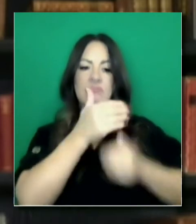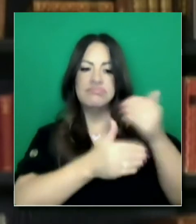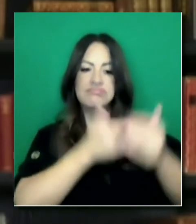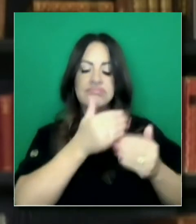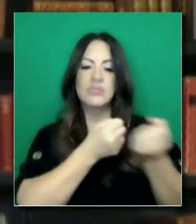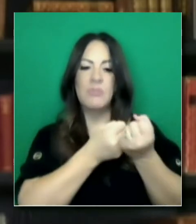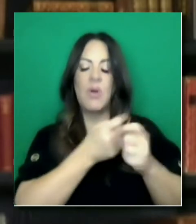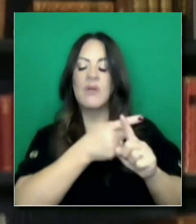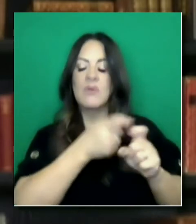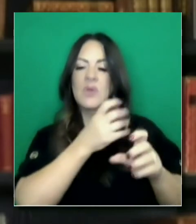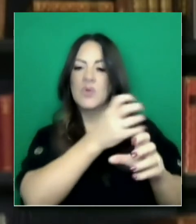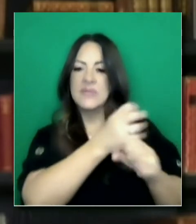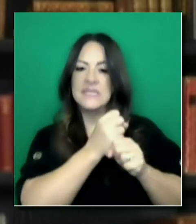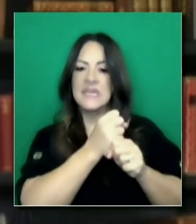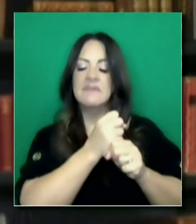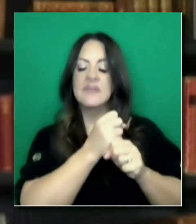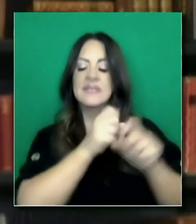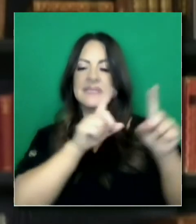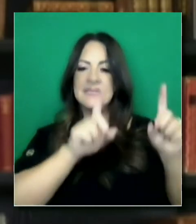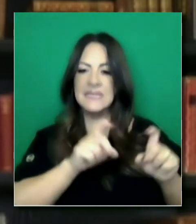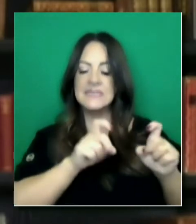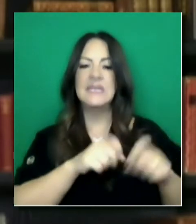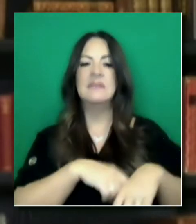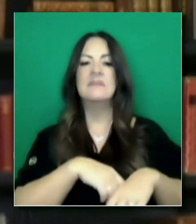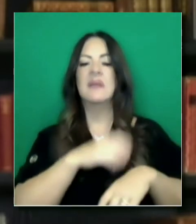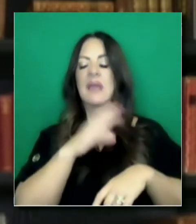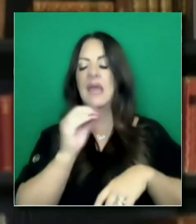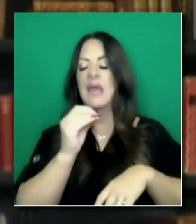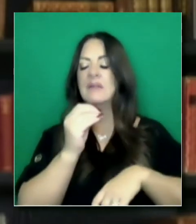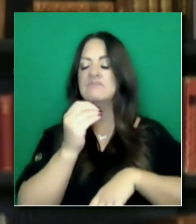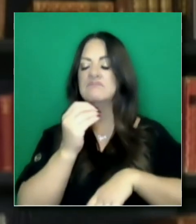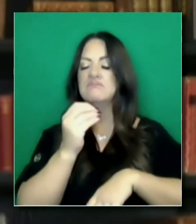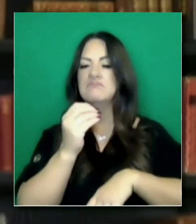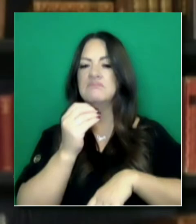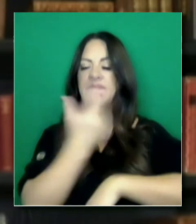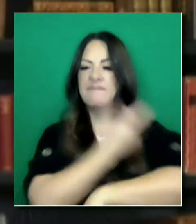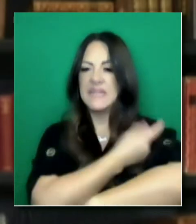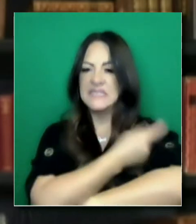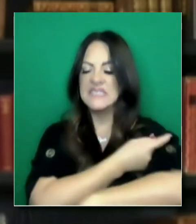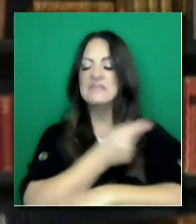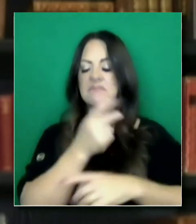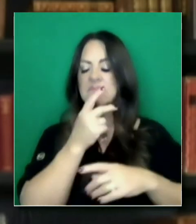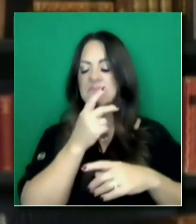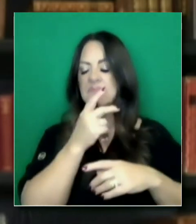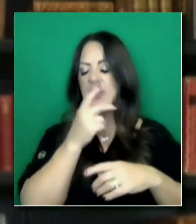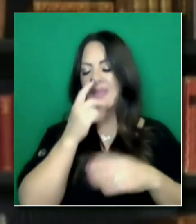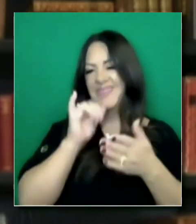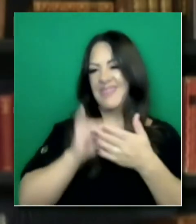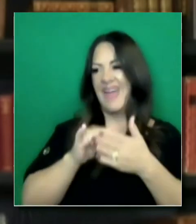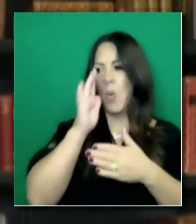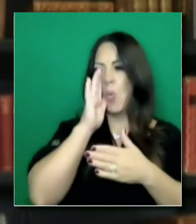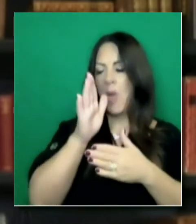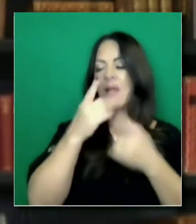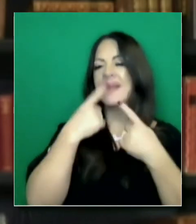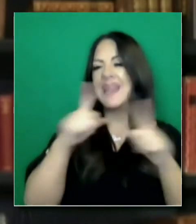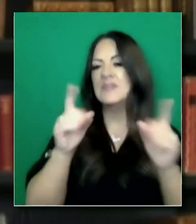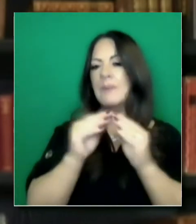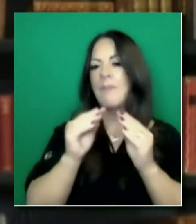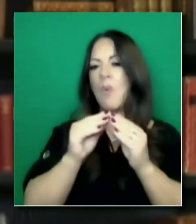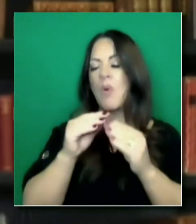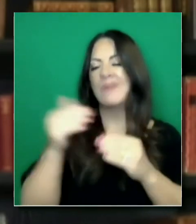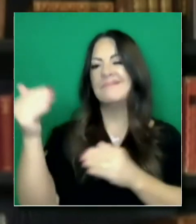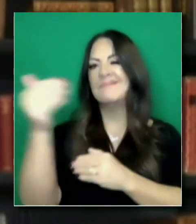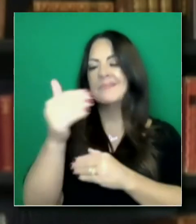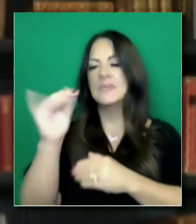supports are not insignificant, and those supports will be spelled out in the January budget, as they have been